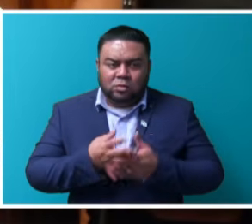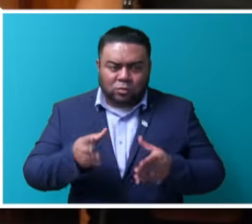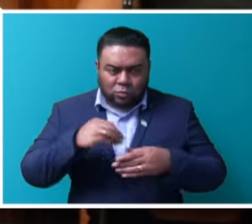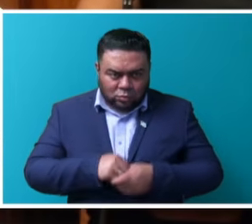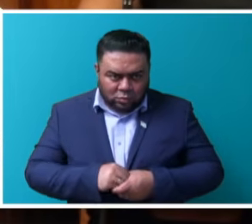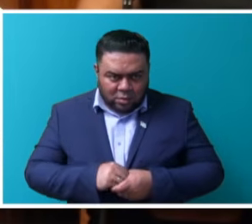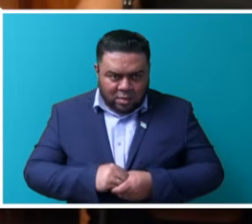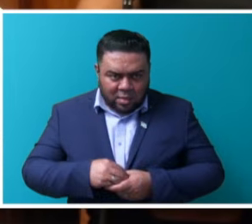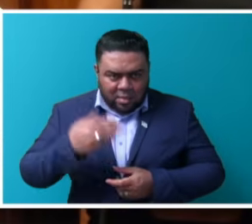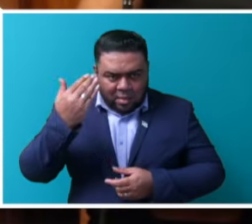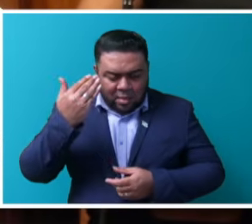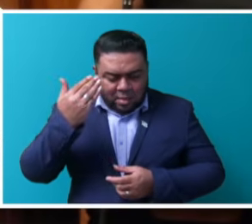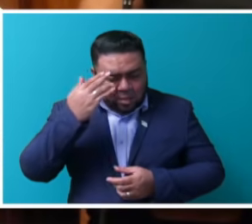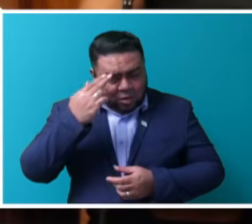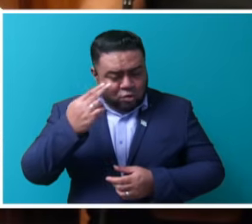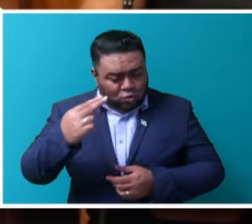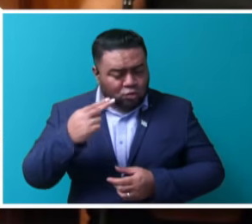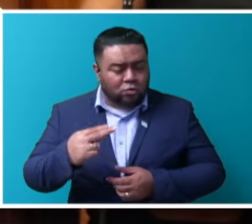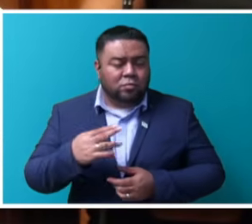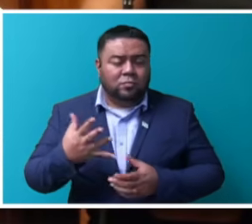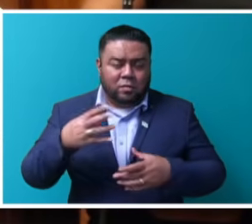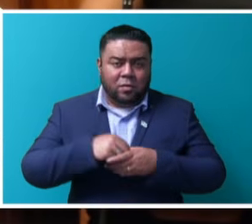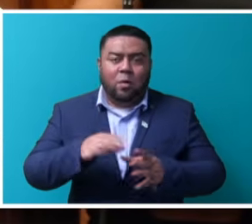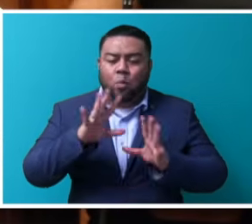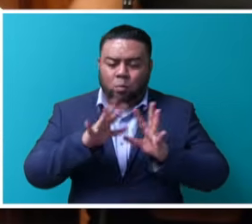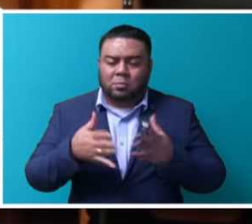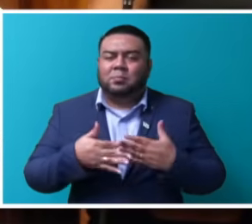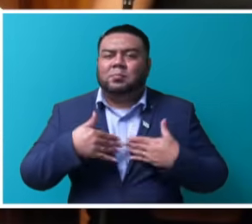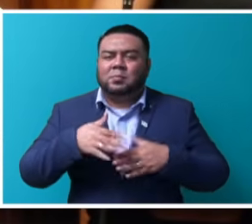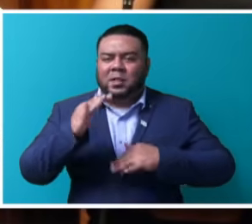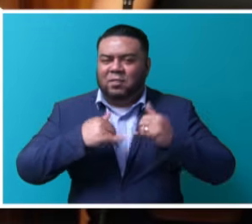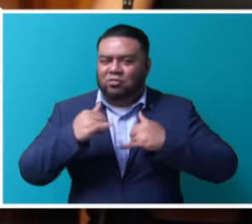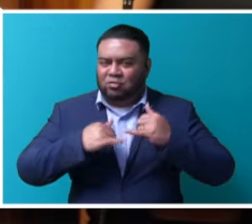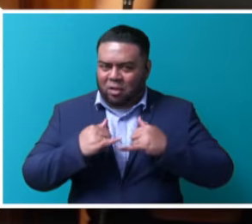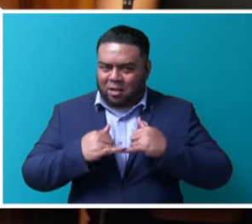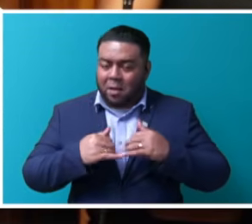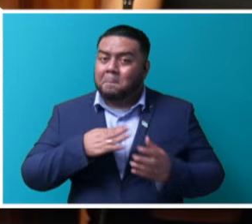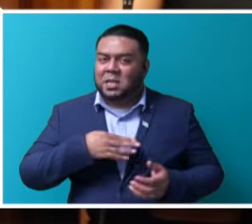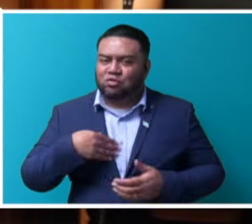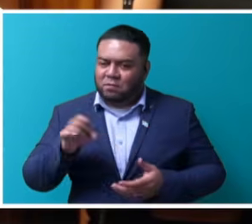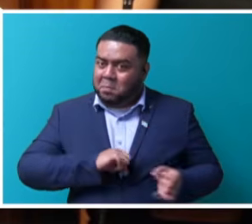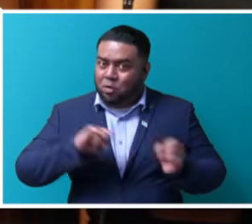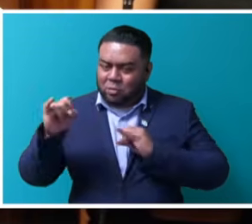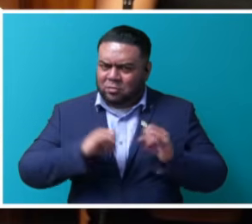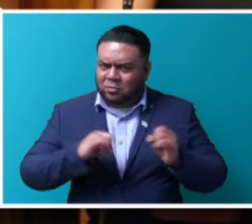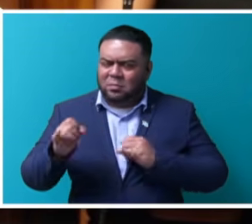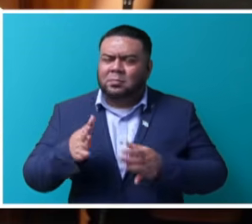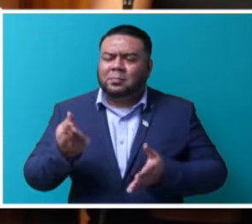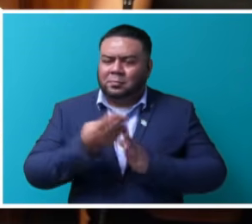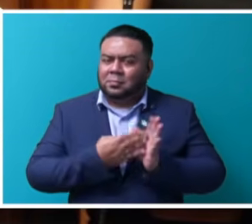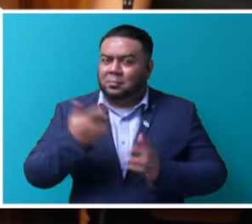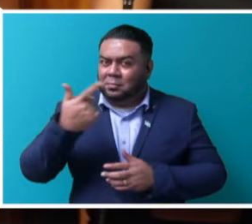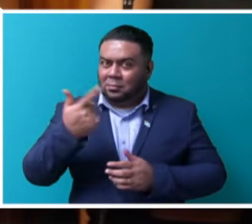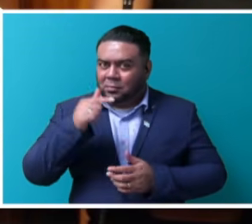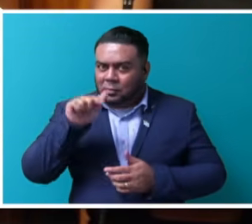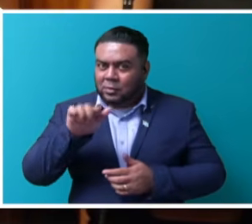and nationwide strengthening of our digital public infrastructure. Ministry of Immigration has provided a budget of $17.8